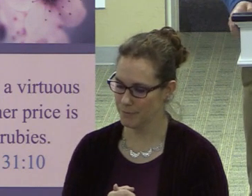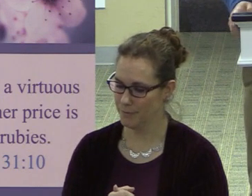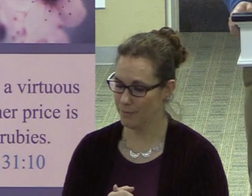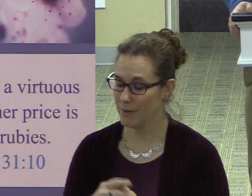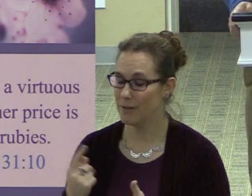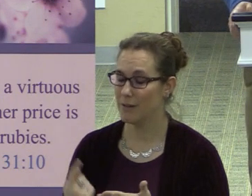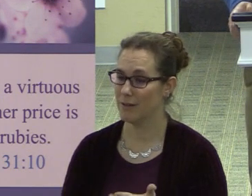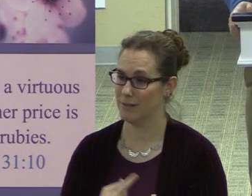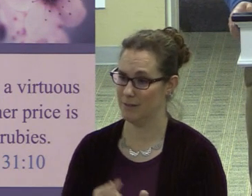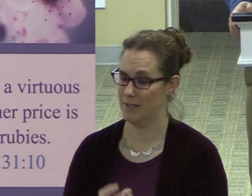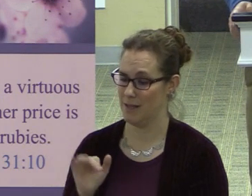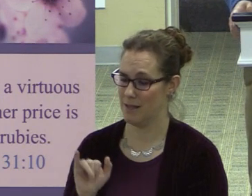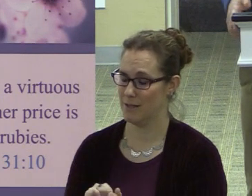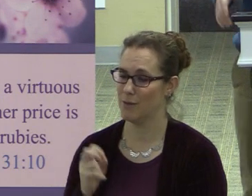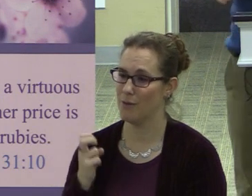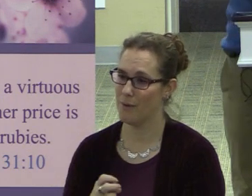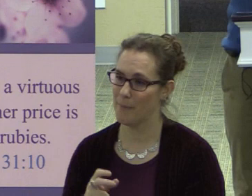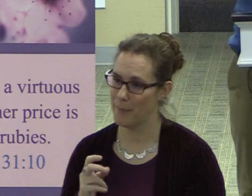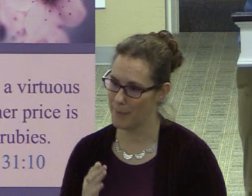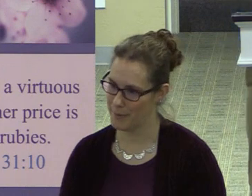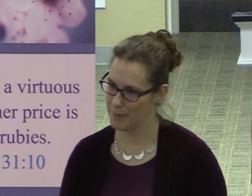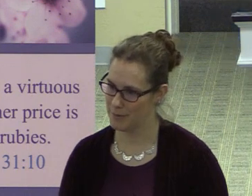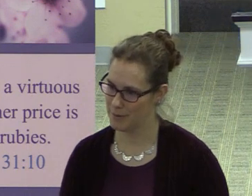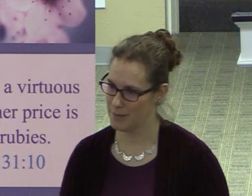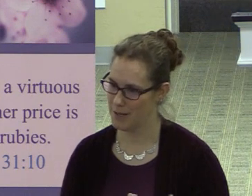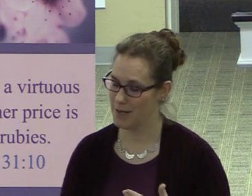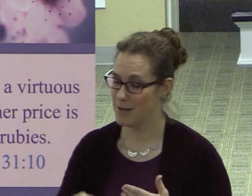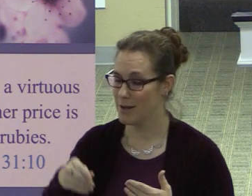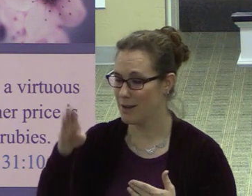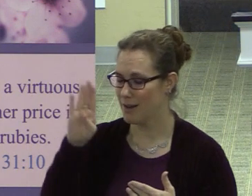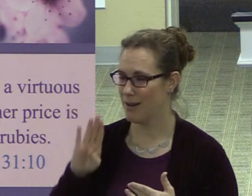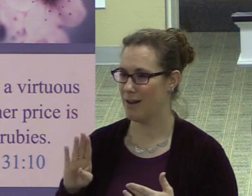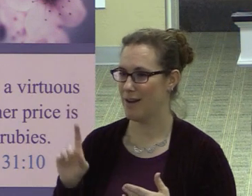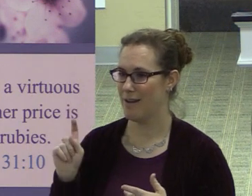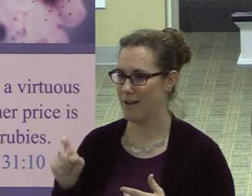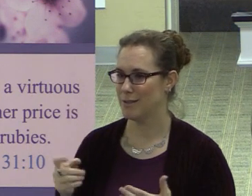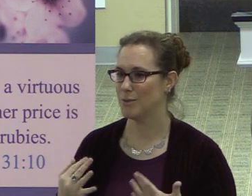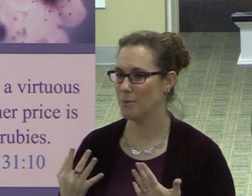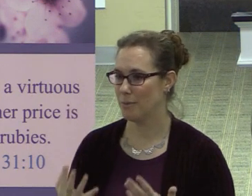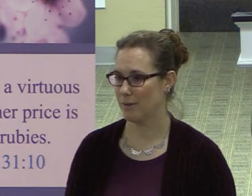Sometimes that's the difficult part. Because of the point, God has to wait